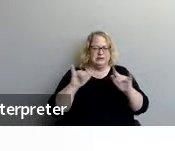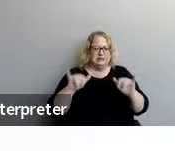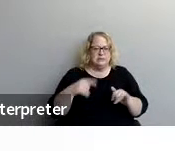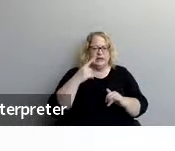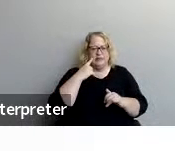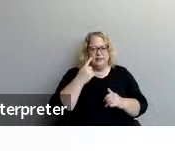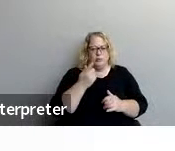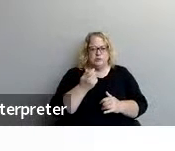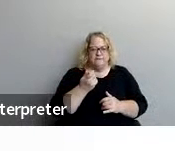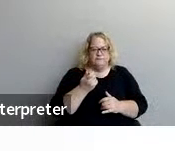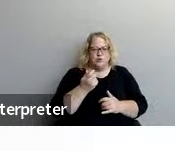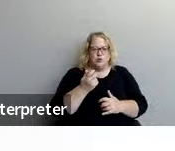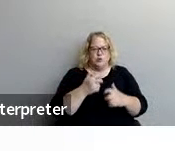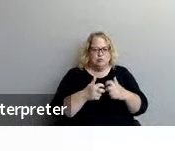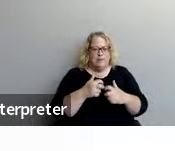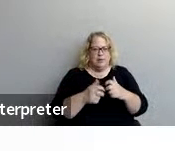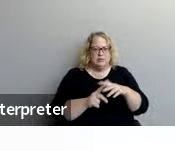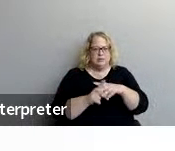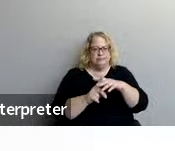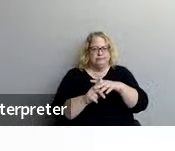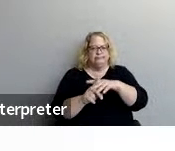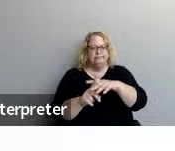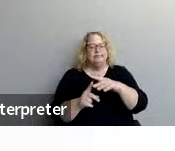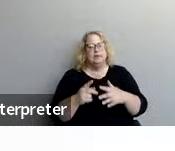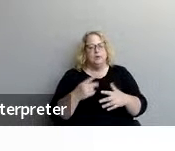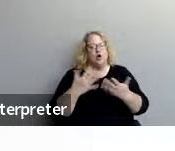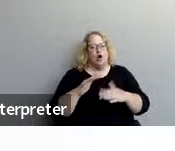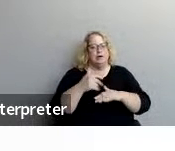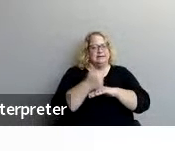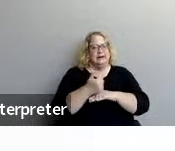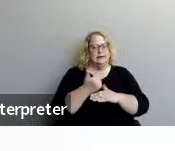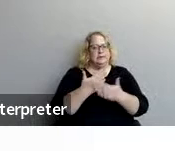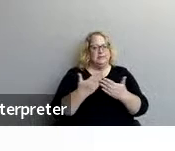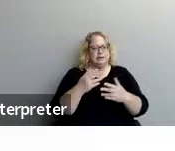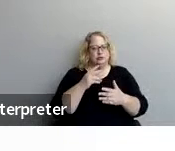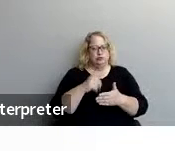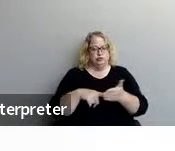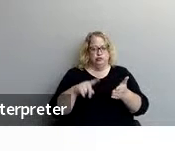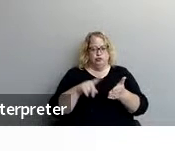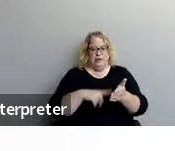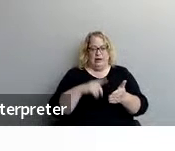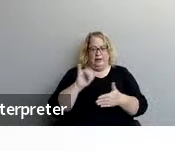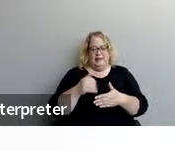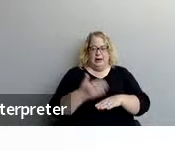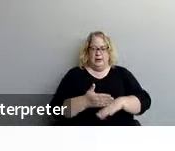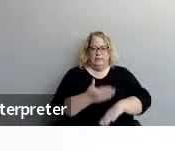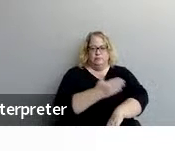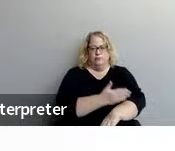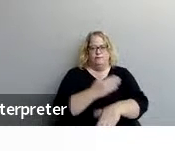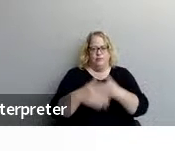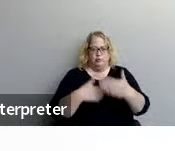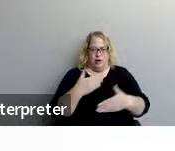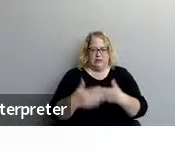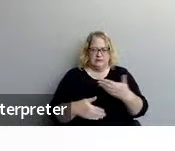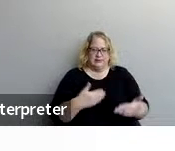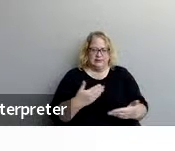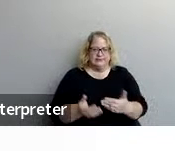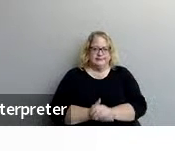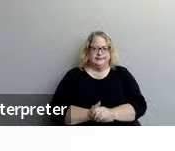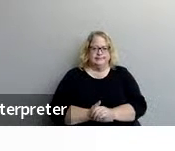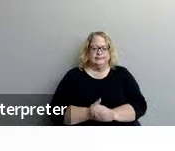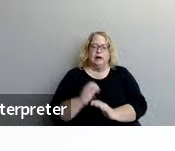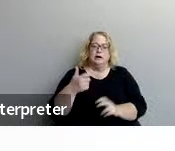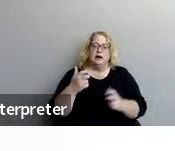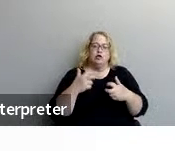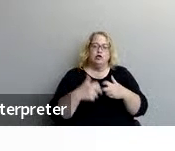there were just a few hiccups. We've already put some things in place to correct that and improve those processes.